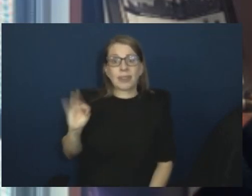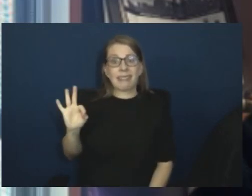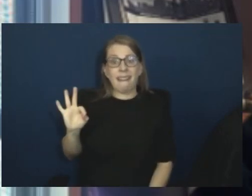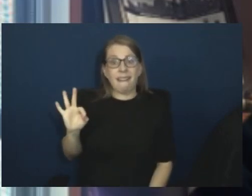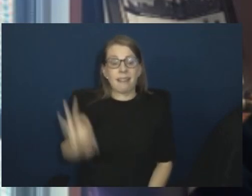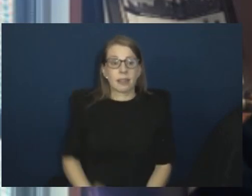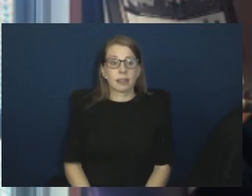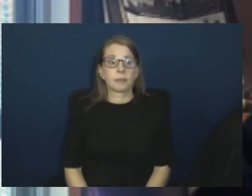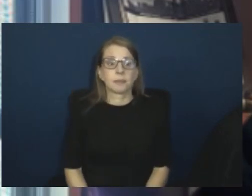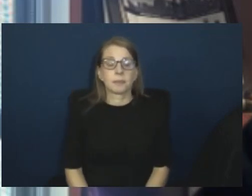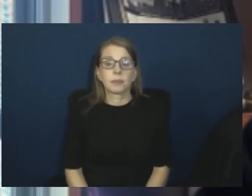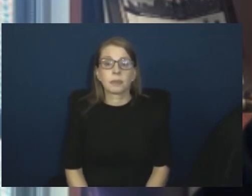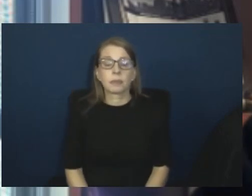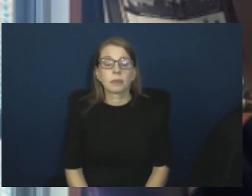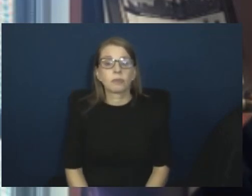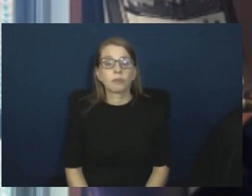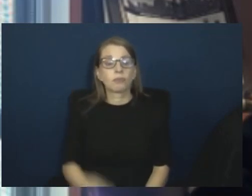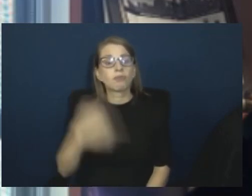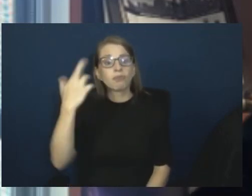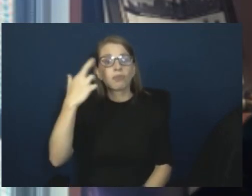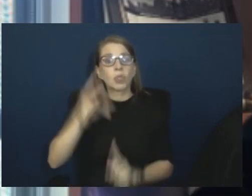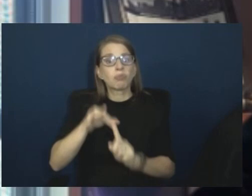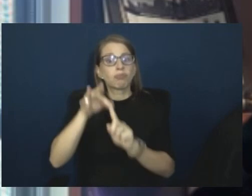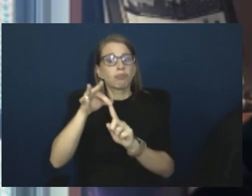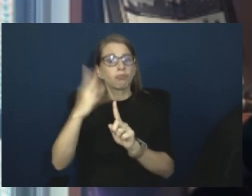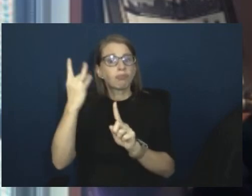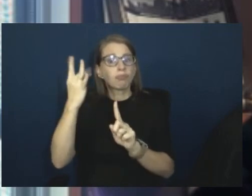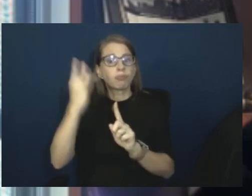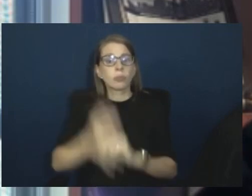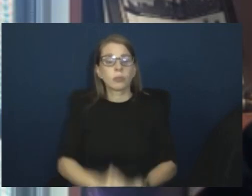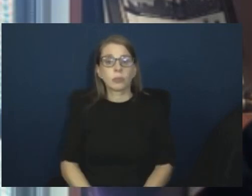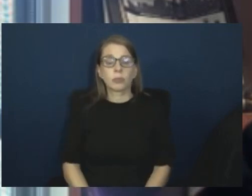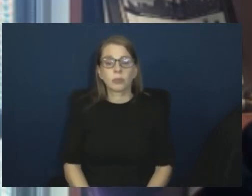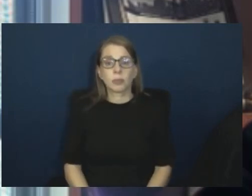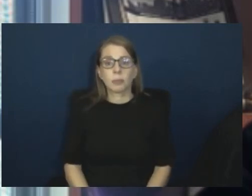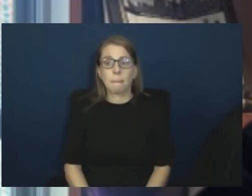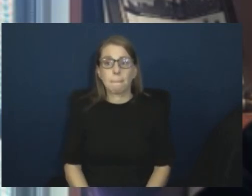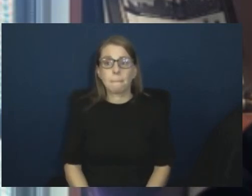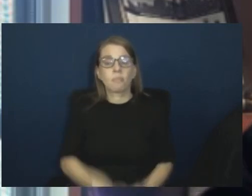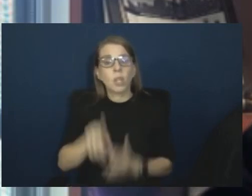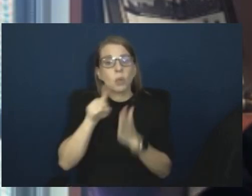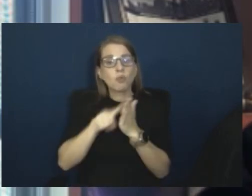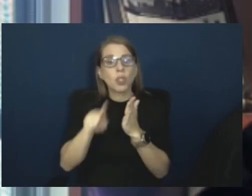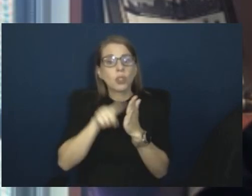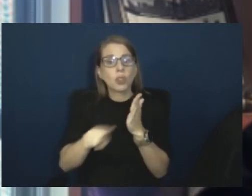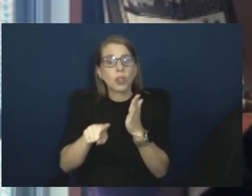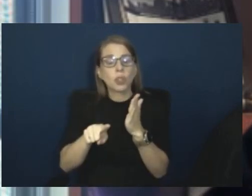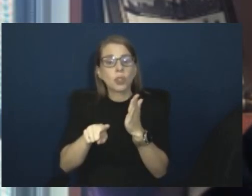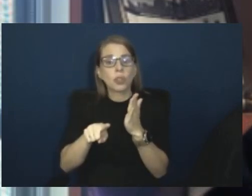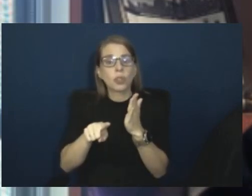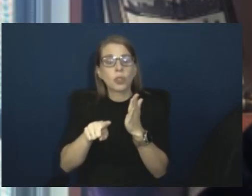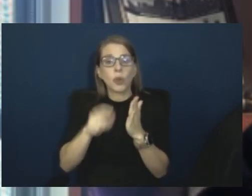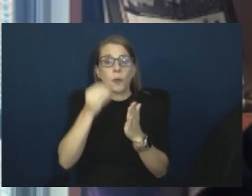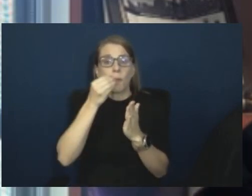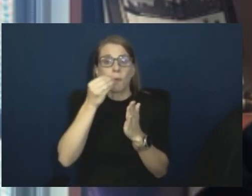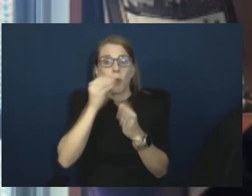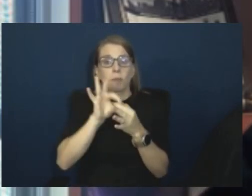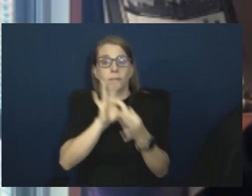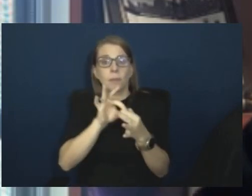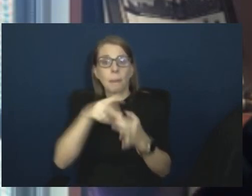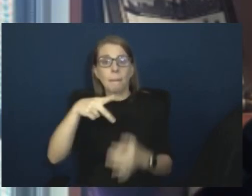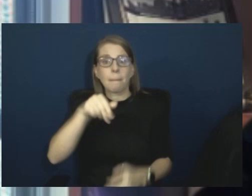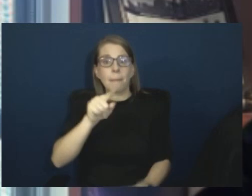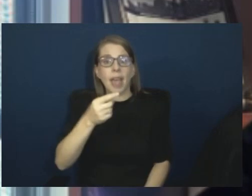The reason it's unique is that it enables us to do research on foodborne pathogens,